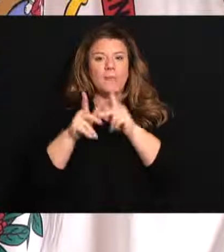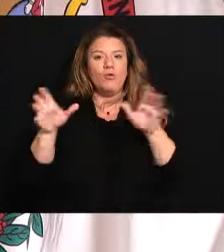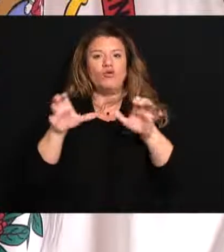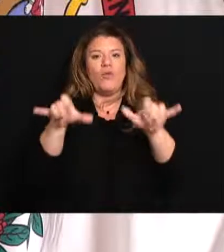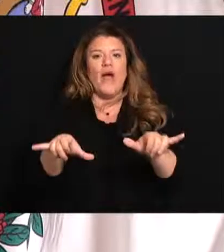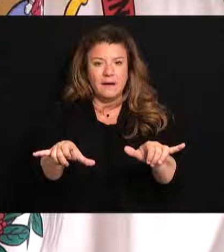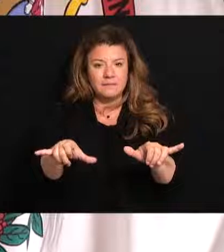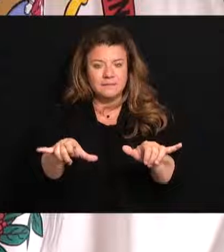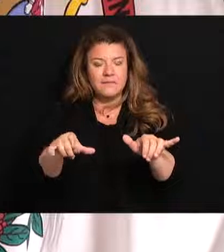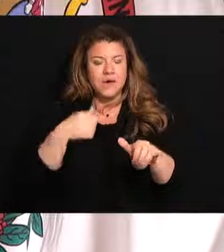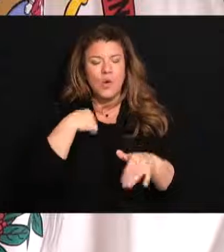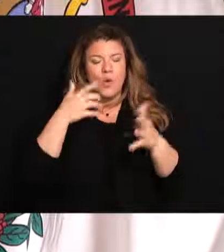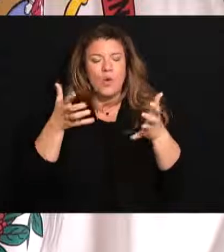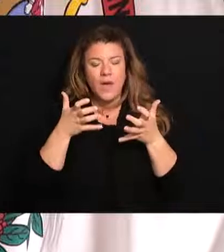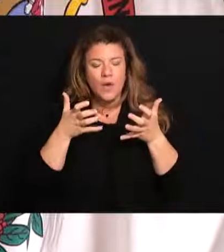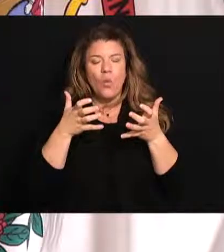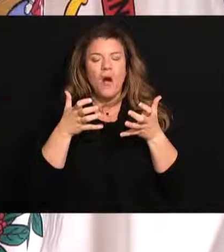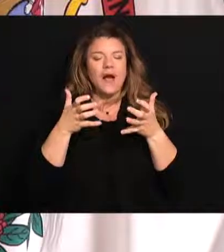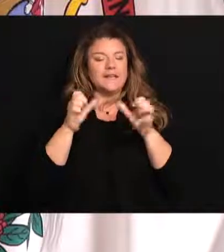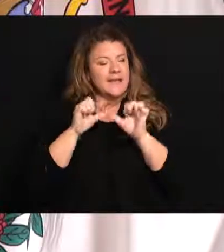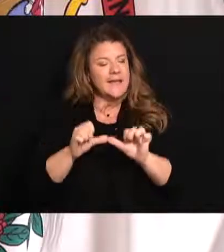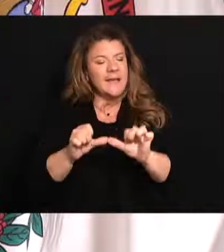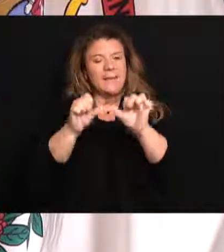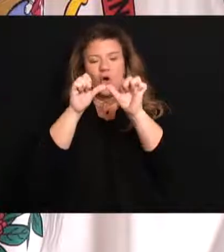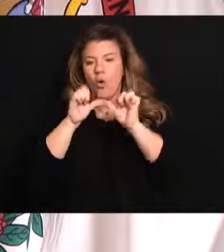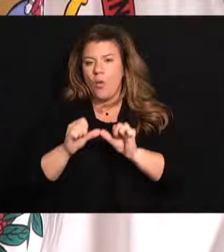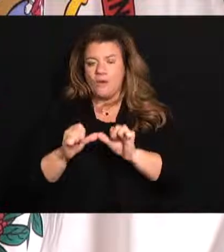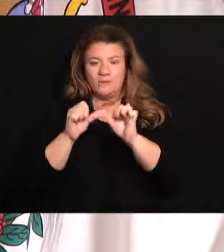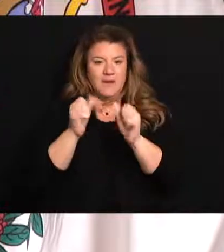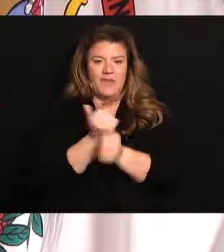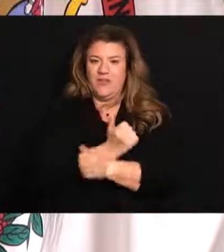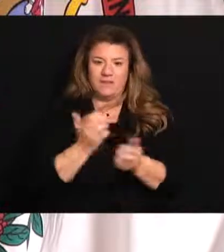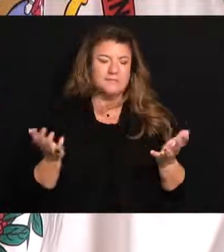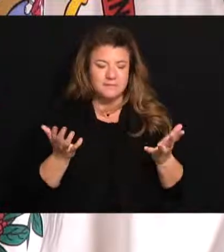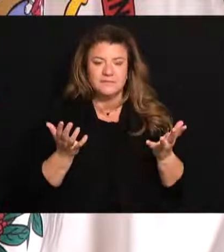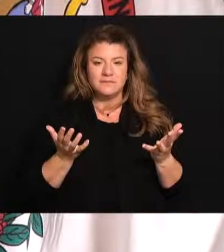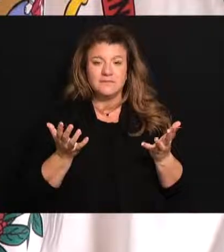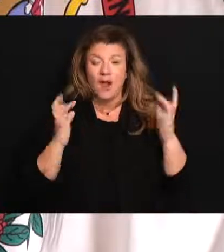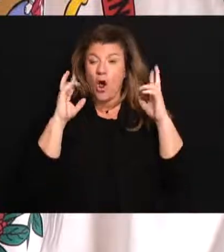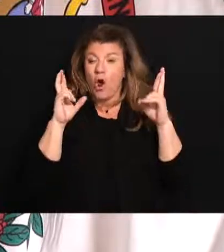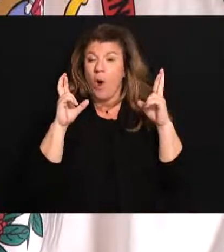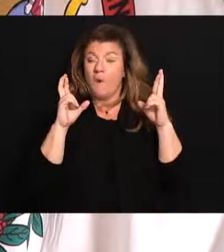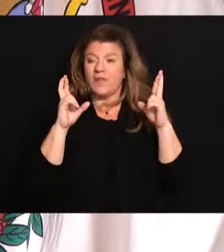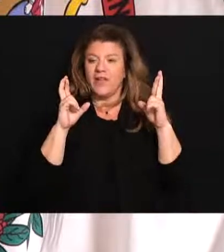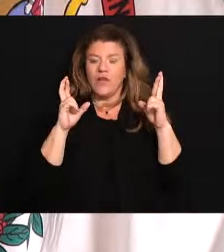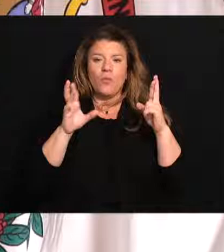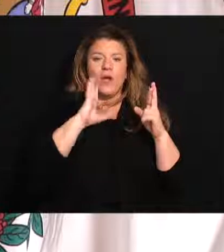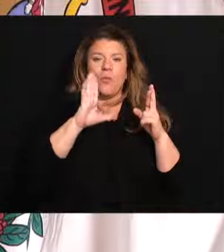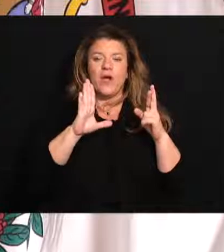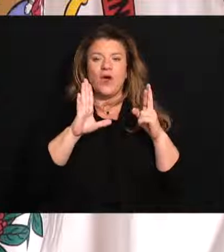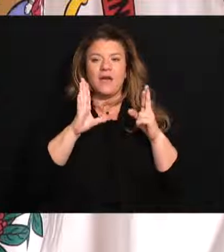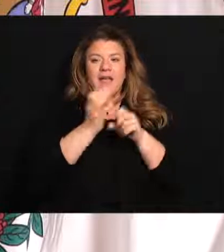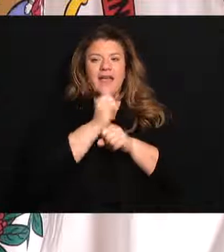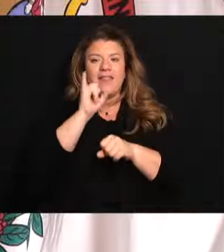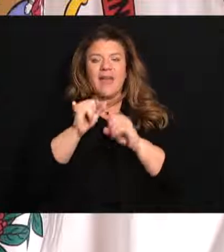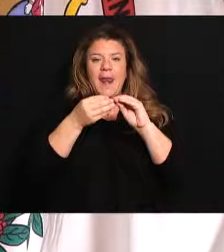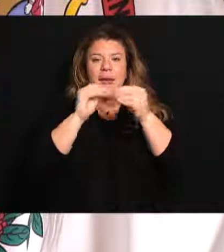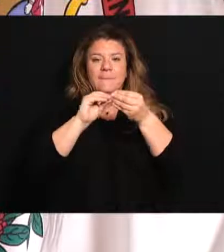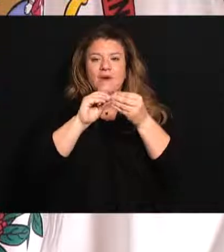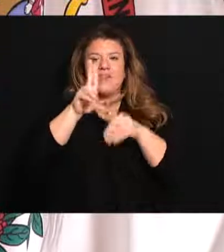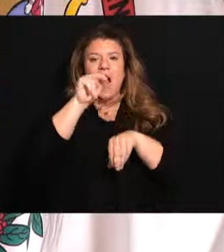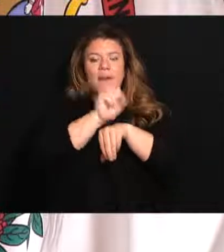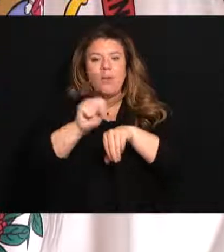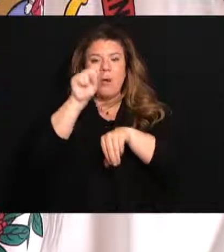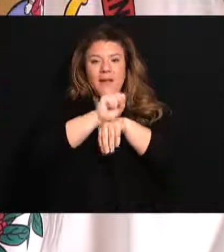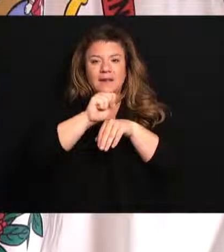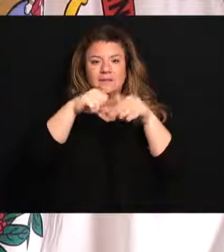line. We want to just absolutely just keep it going and everything, and hopefully we'll drive that unemployment lower, even lower